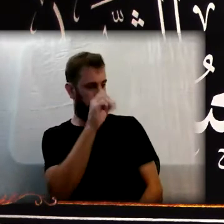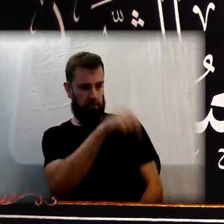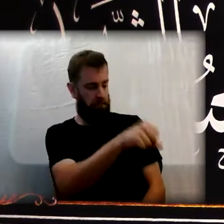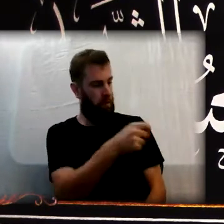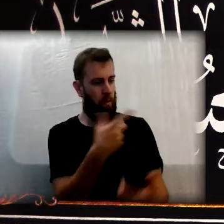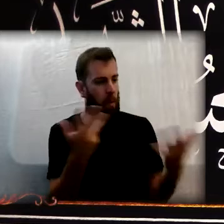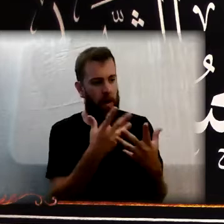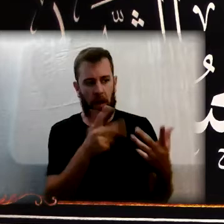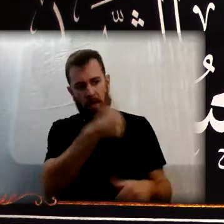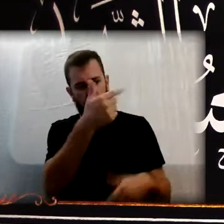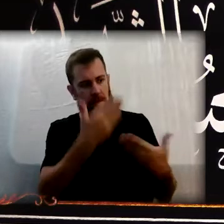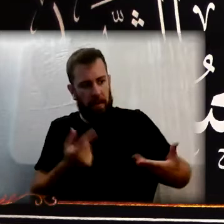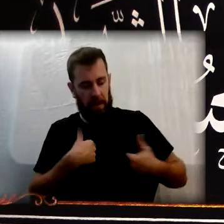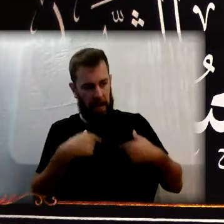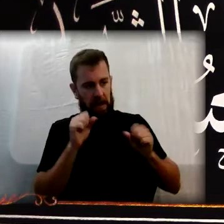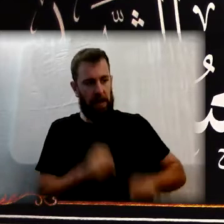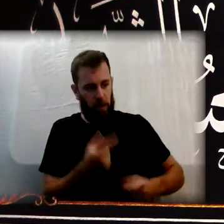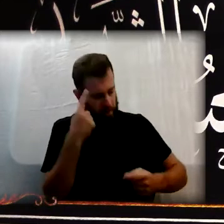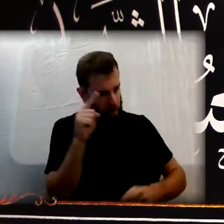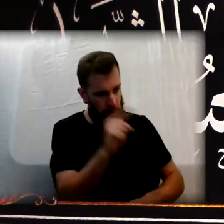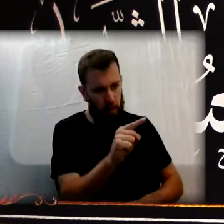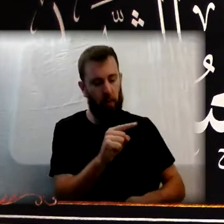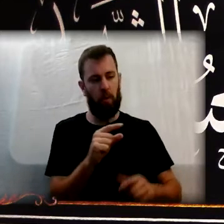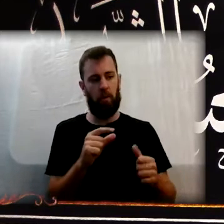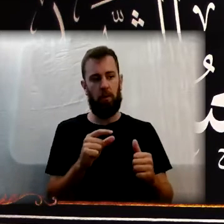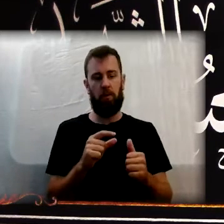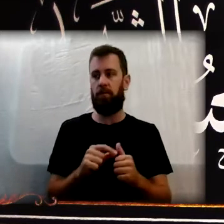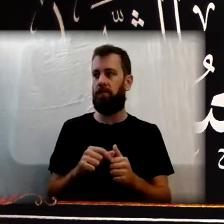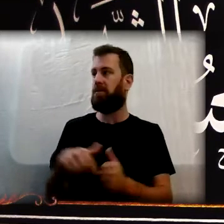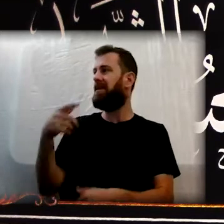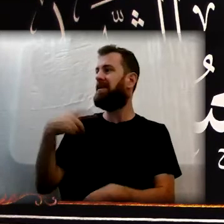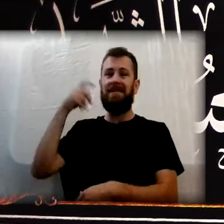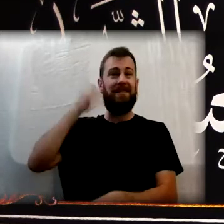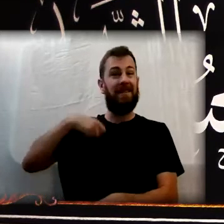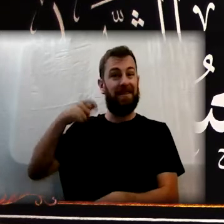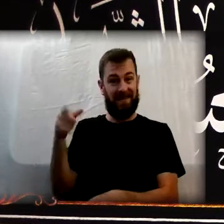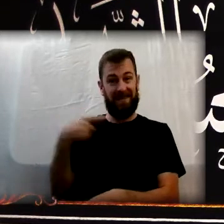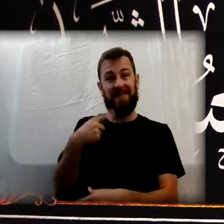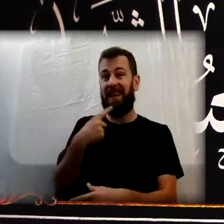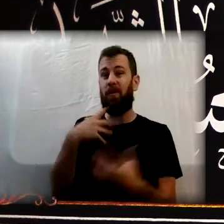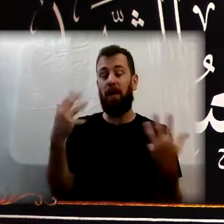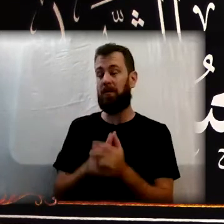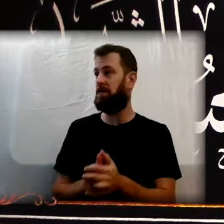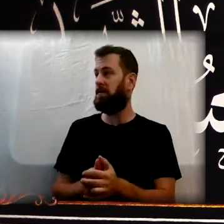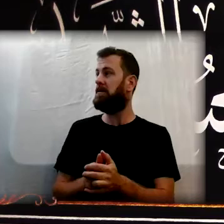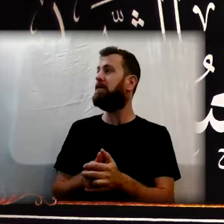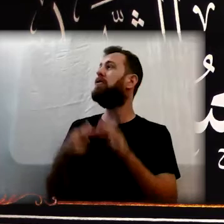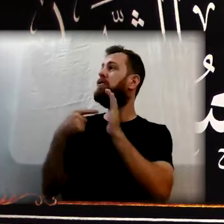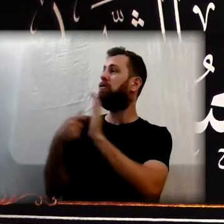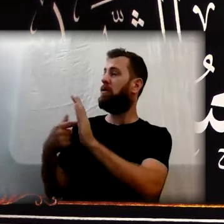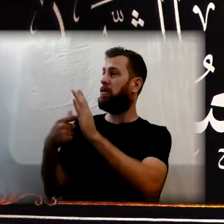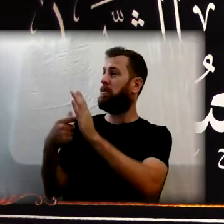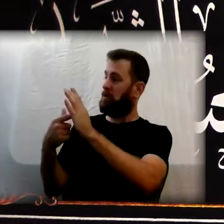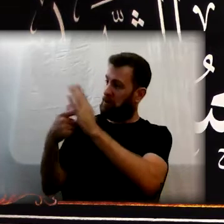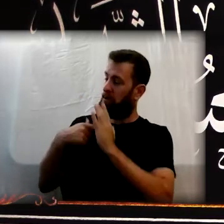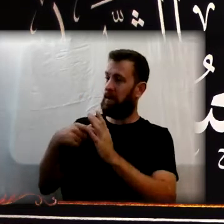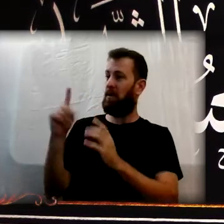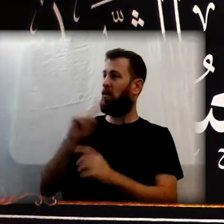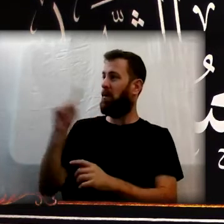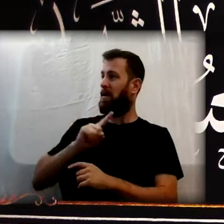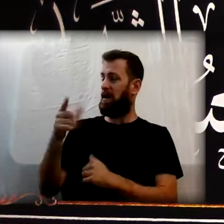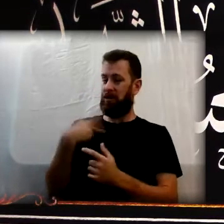'Yes, what other favor can I do for you?' Sakina says, 'Show me the direction